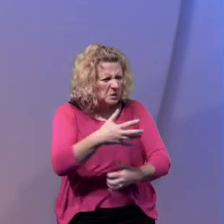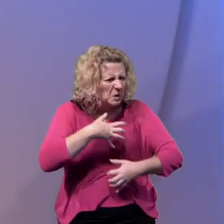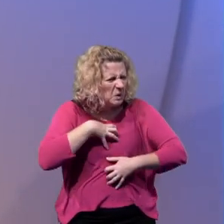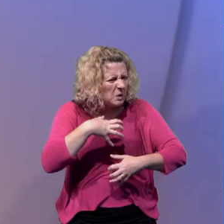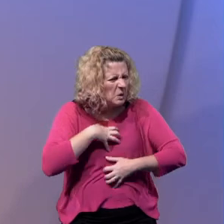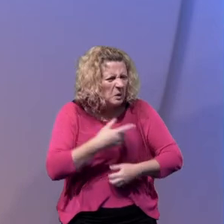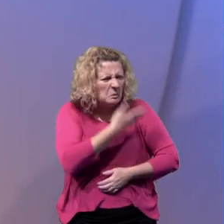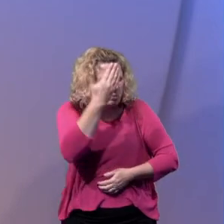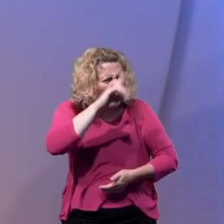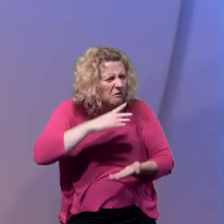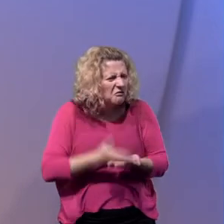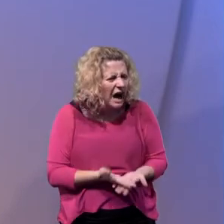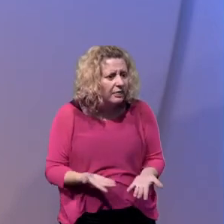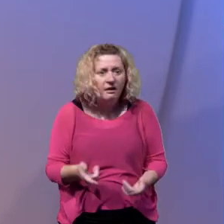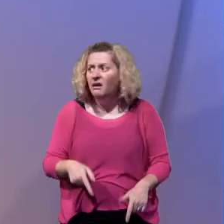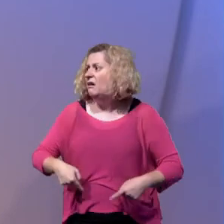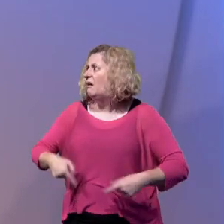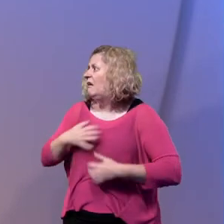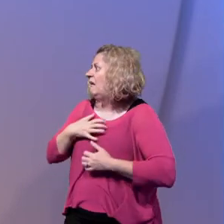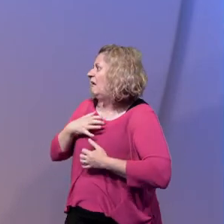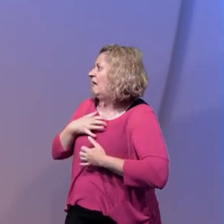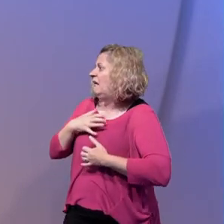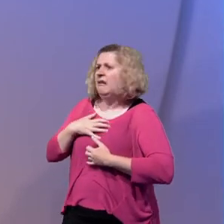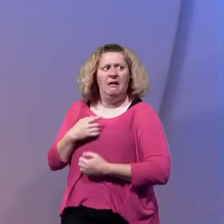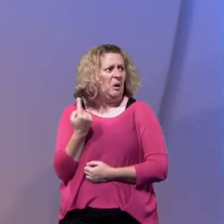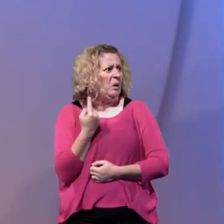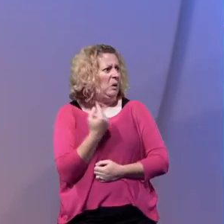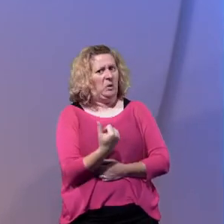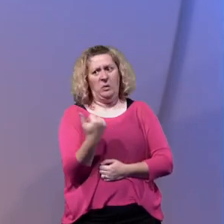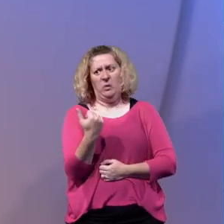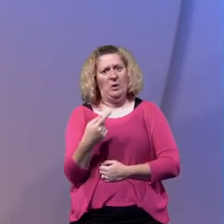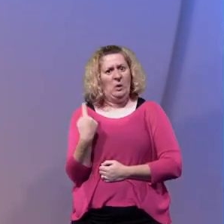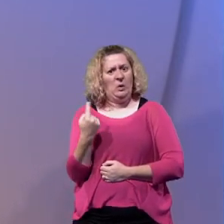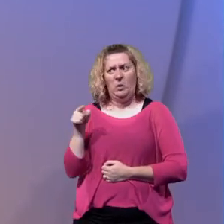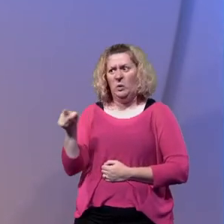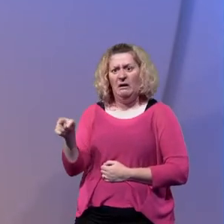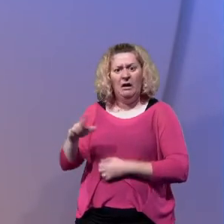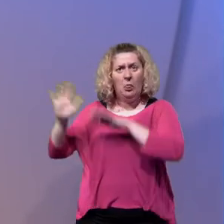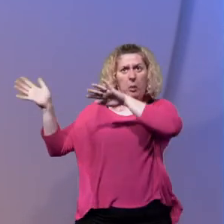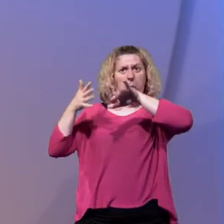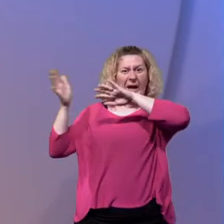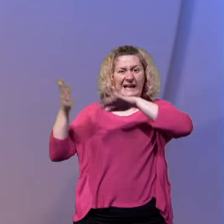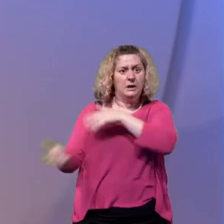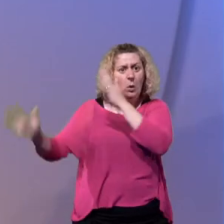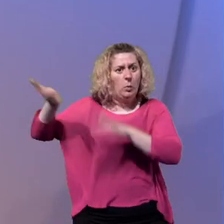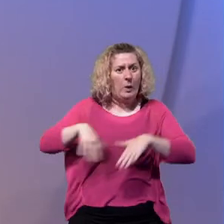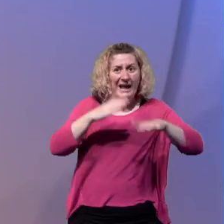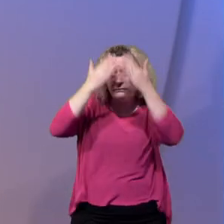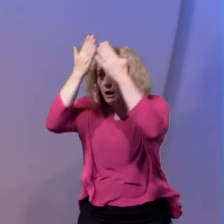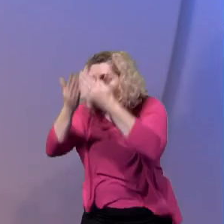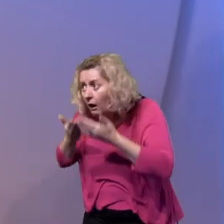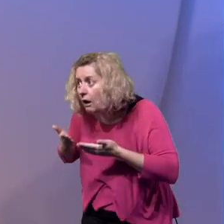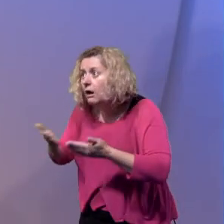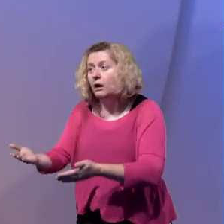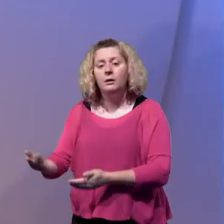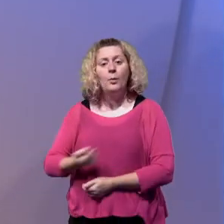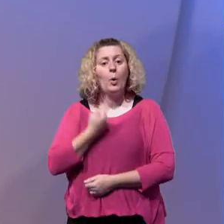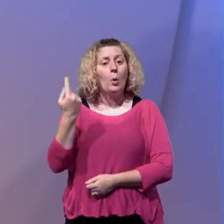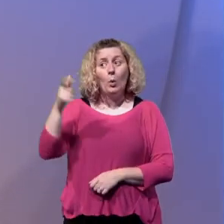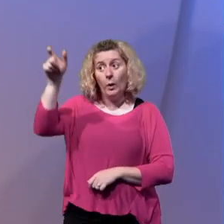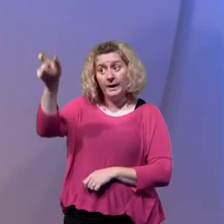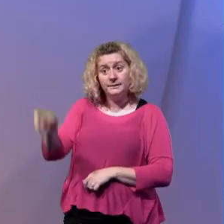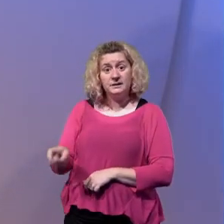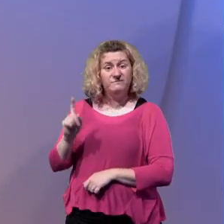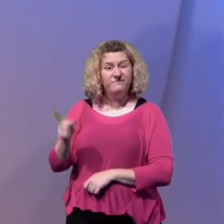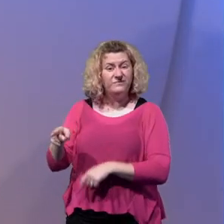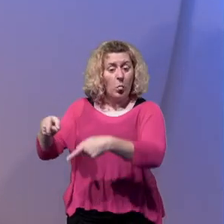have no faith." They were terrified and asked each other, "Who is this? Even the wind and the waves obey him." So who is he? Well, he's the